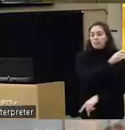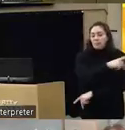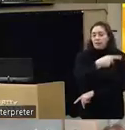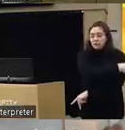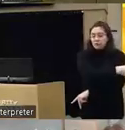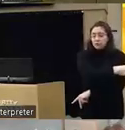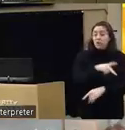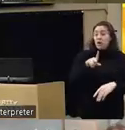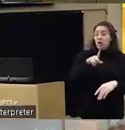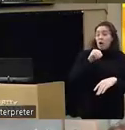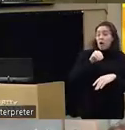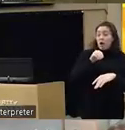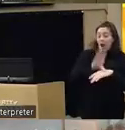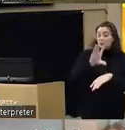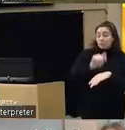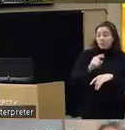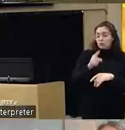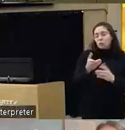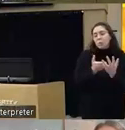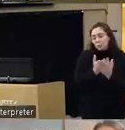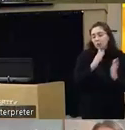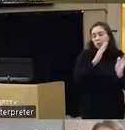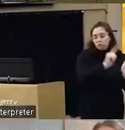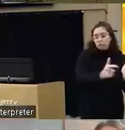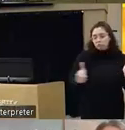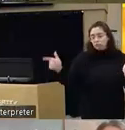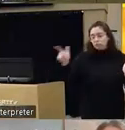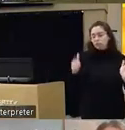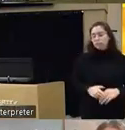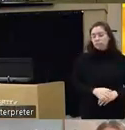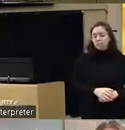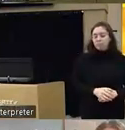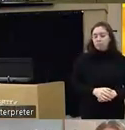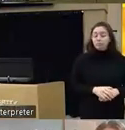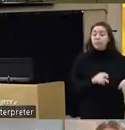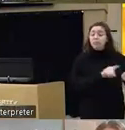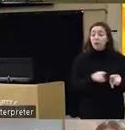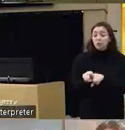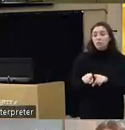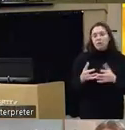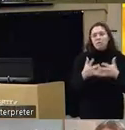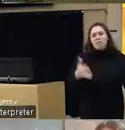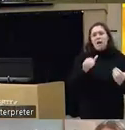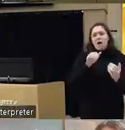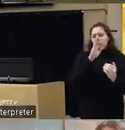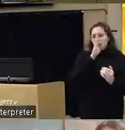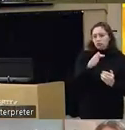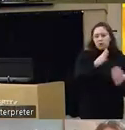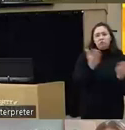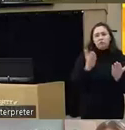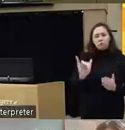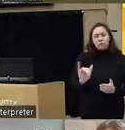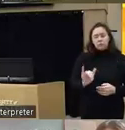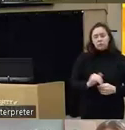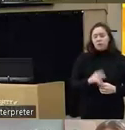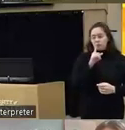consultation is done through the caseload of the behavioral health care manager. Although we've also done a lot of direct service work as well, which I'm